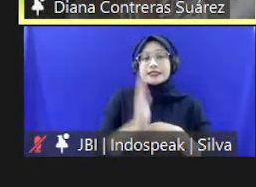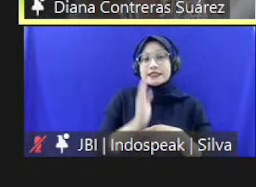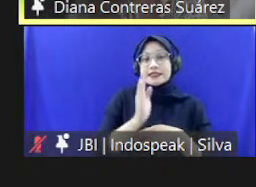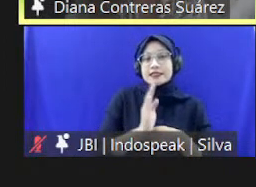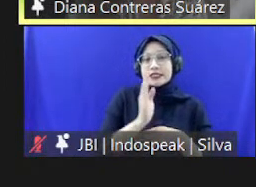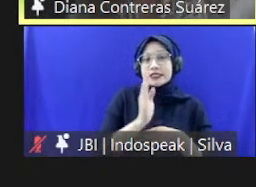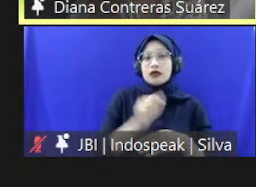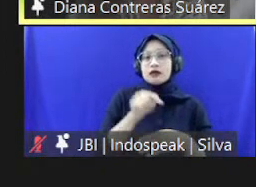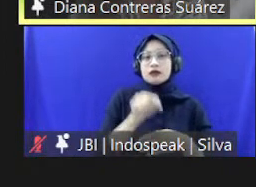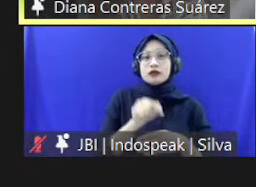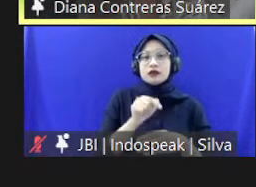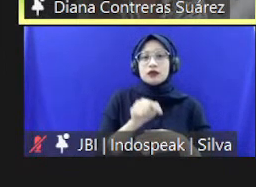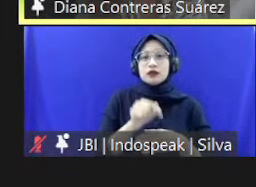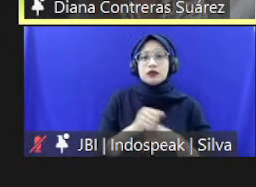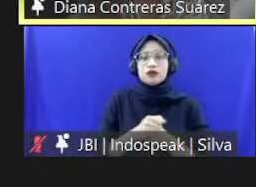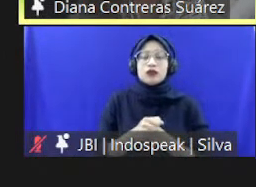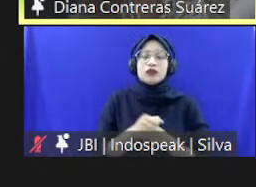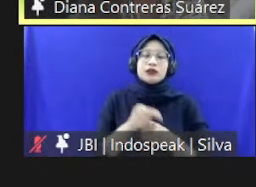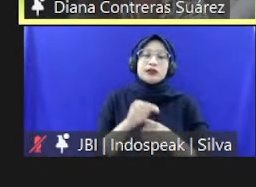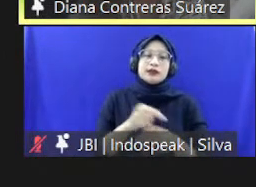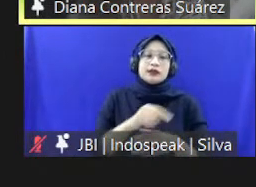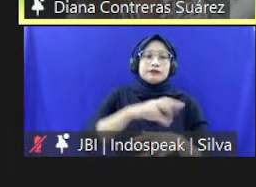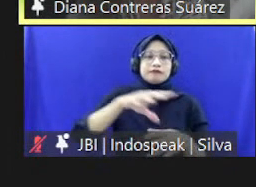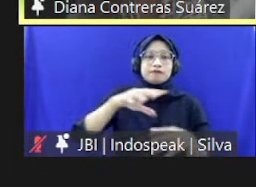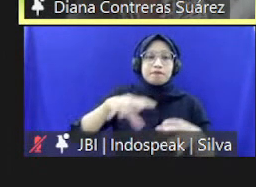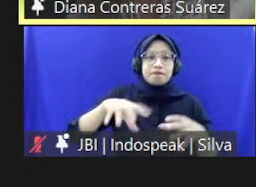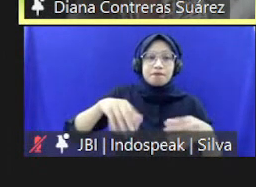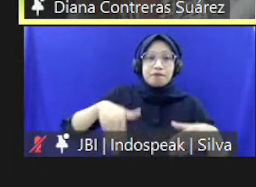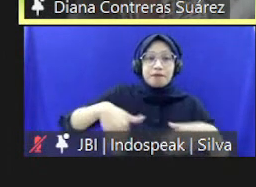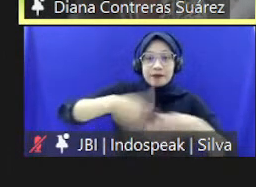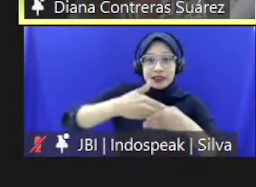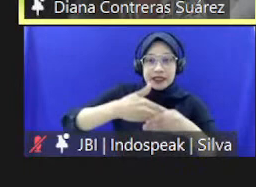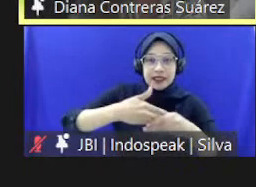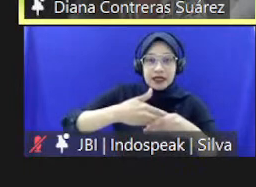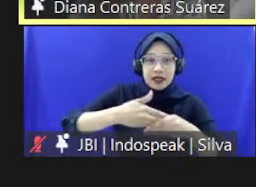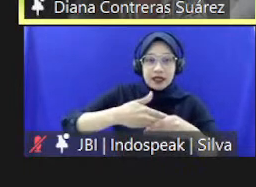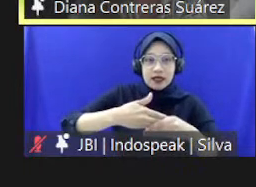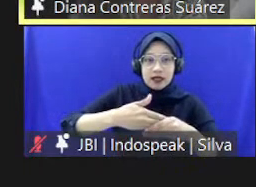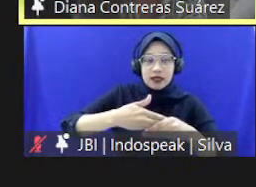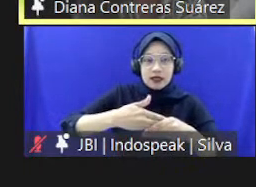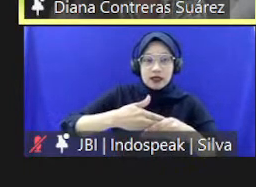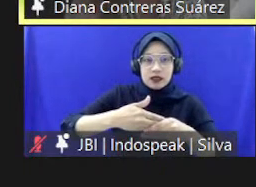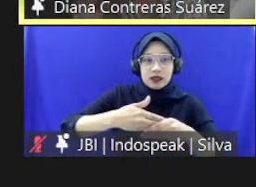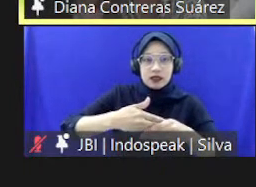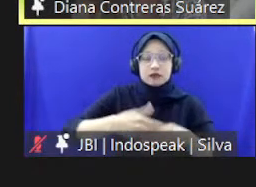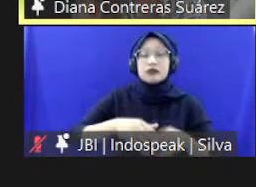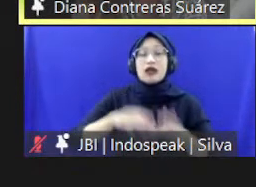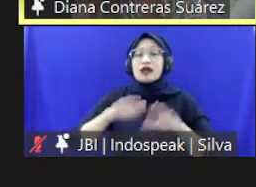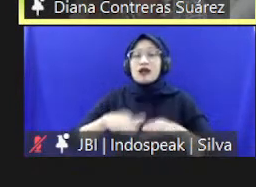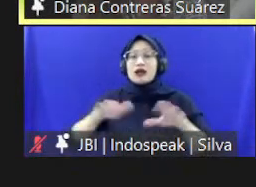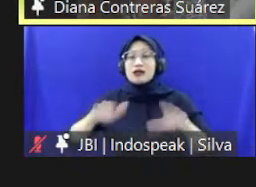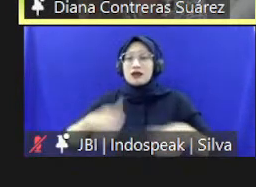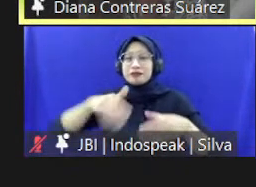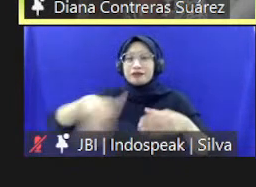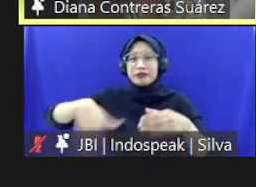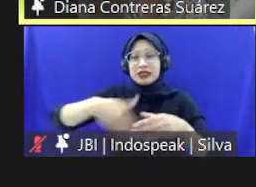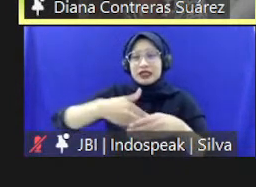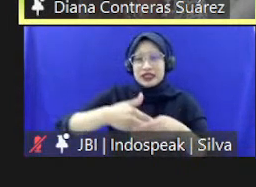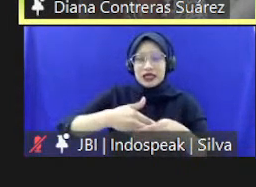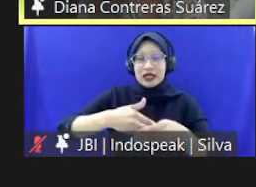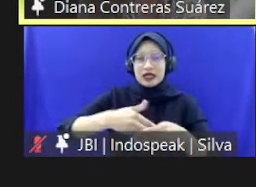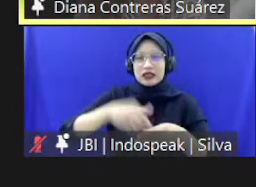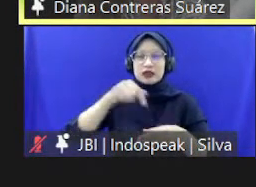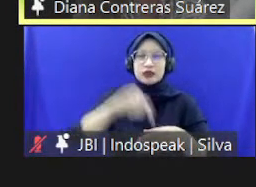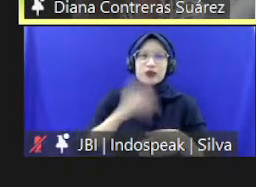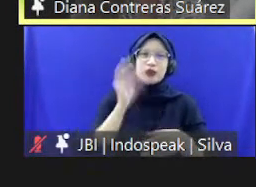marriage. And this is true for when we define child marriage as getting married under the age of 19,